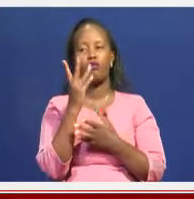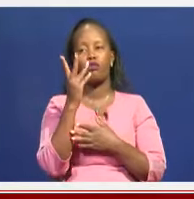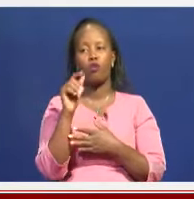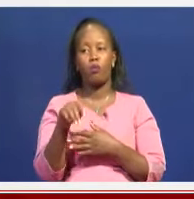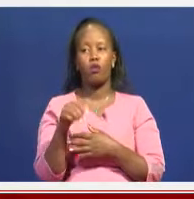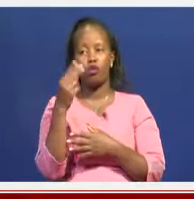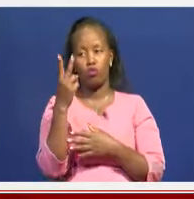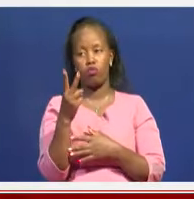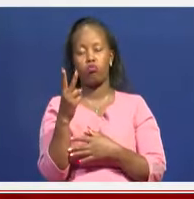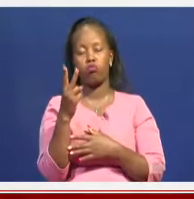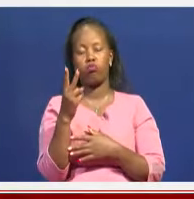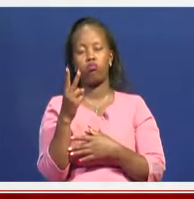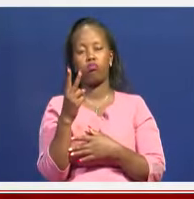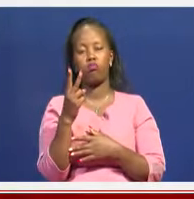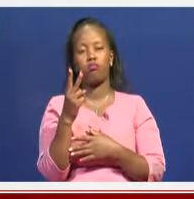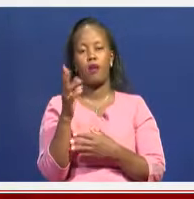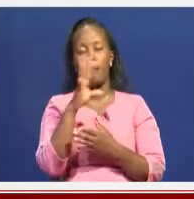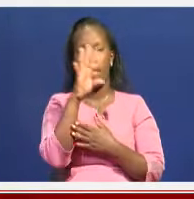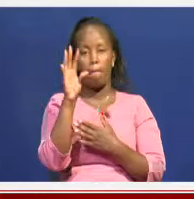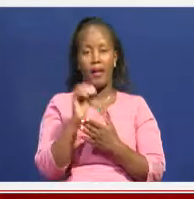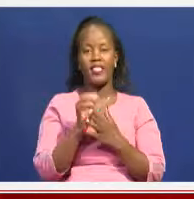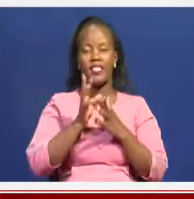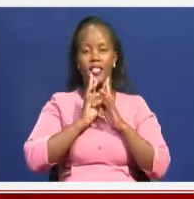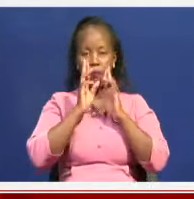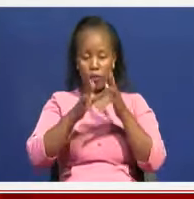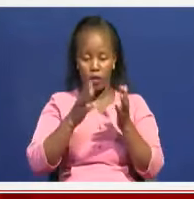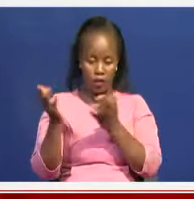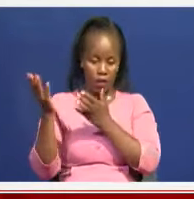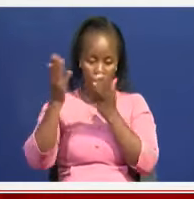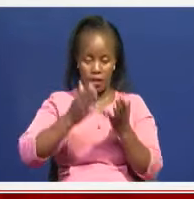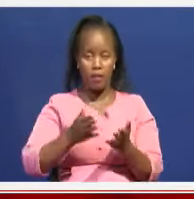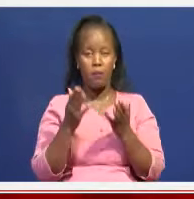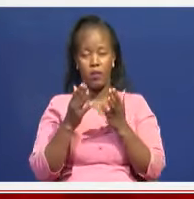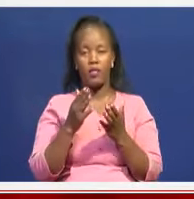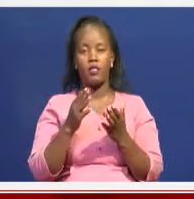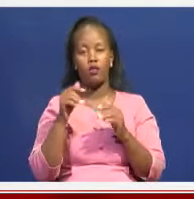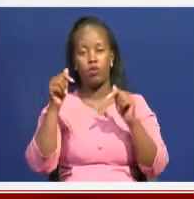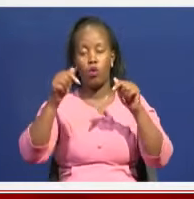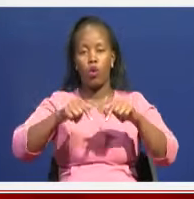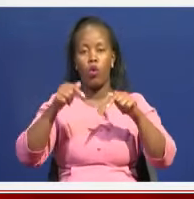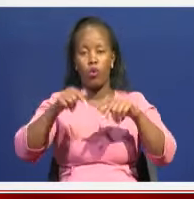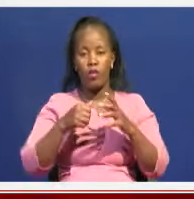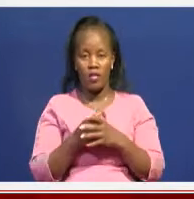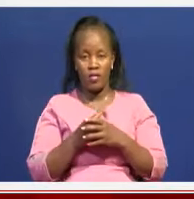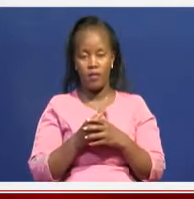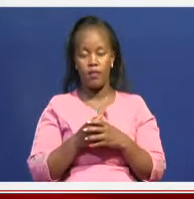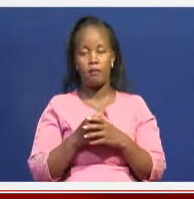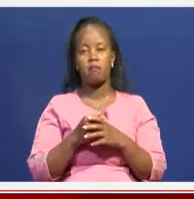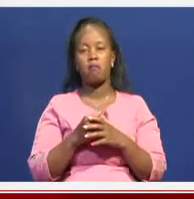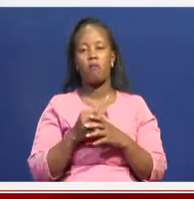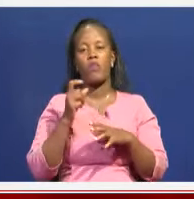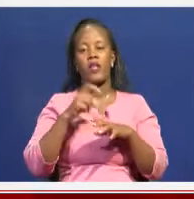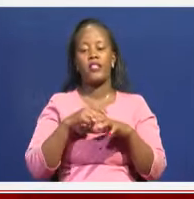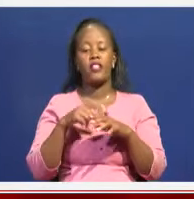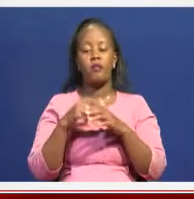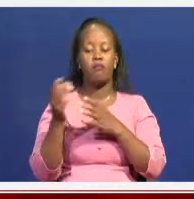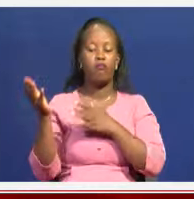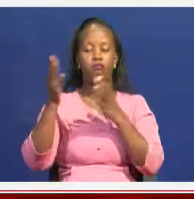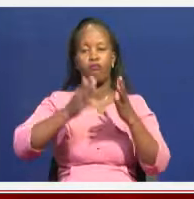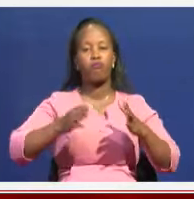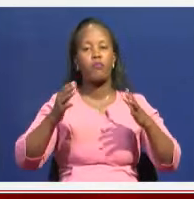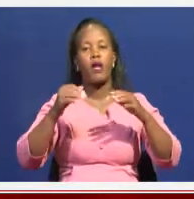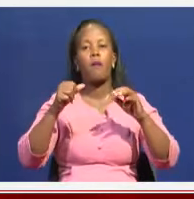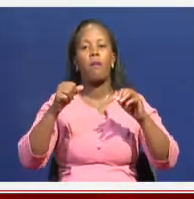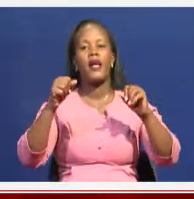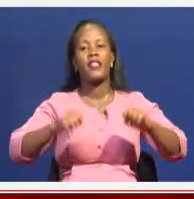2024-2025 fiscal year budget report tabled in the House today. In the expenditure plan tabled by the chair of the Budget and